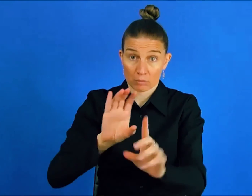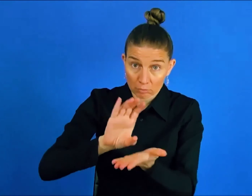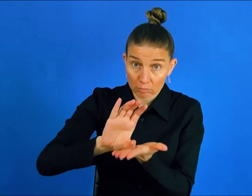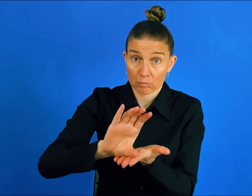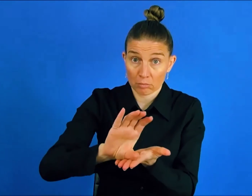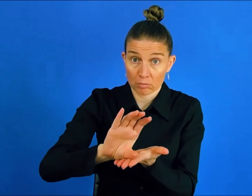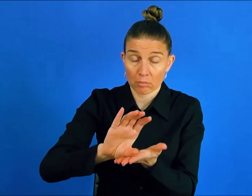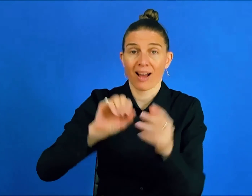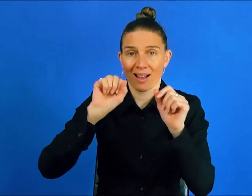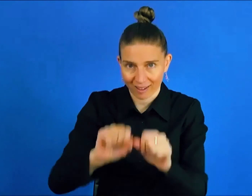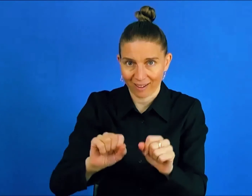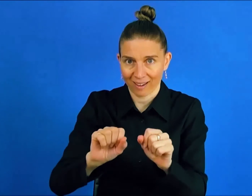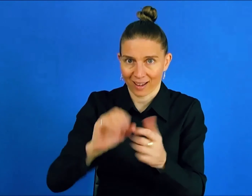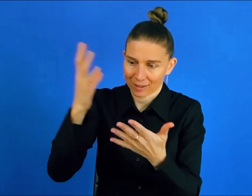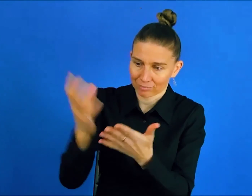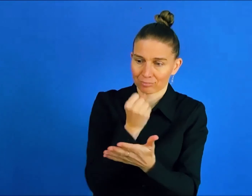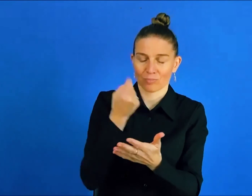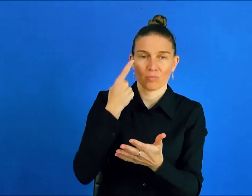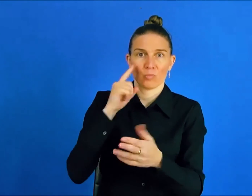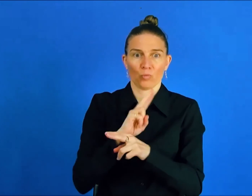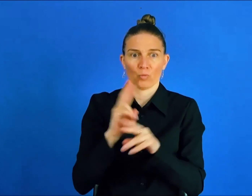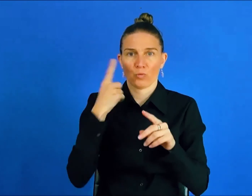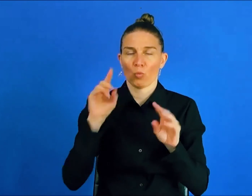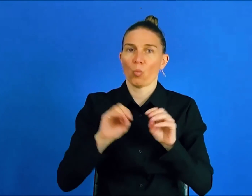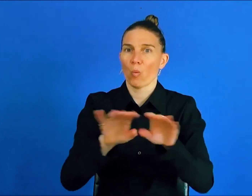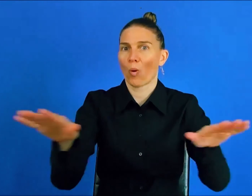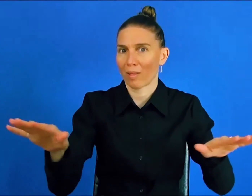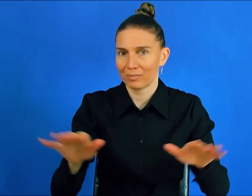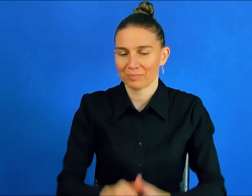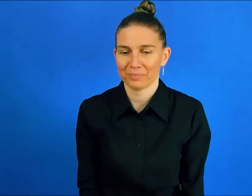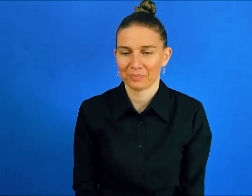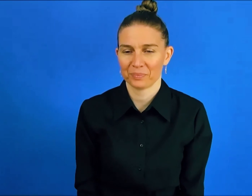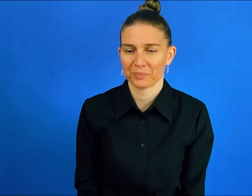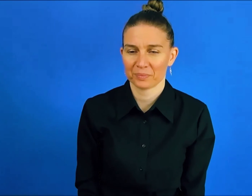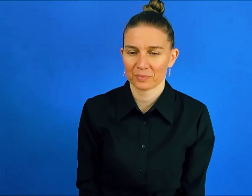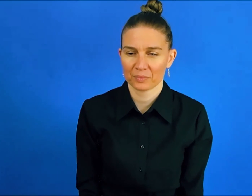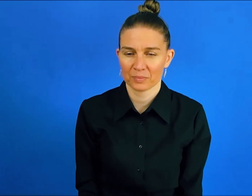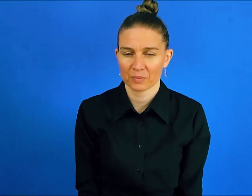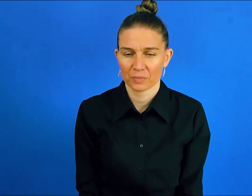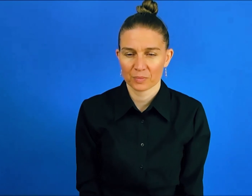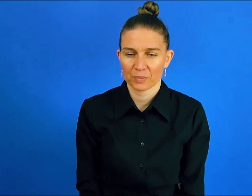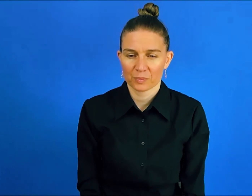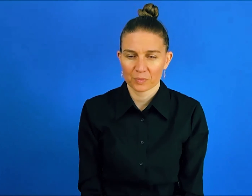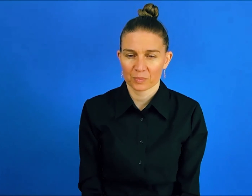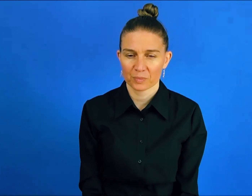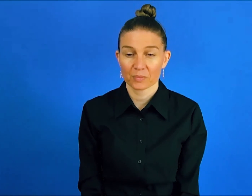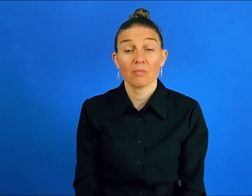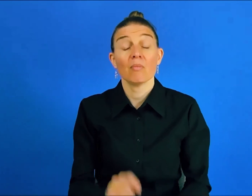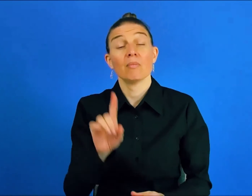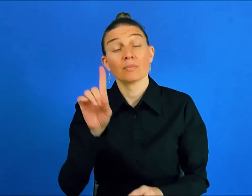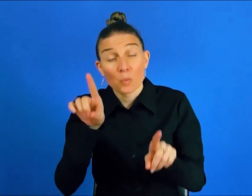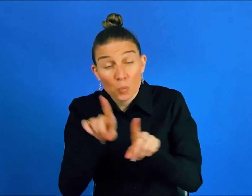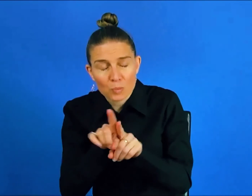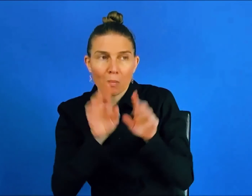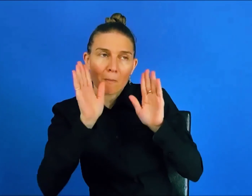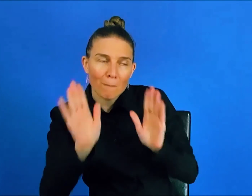the key thing here is the appeal for the development partners actually to support our